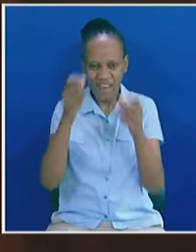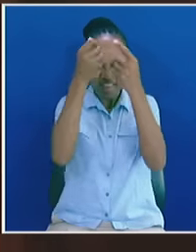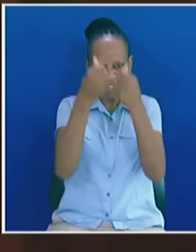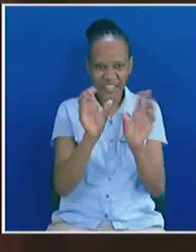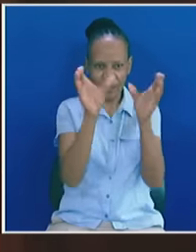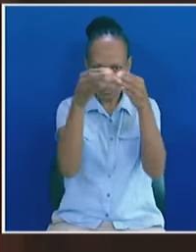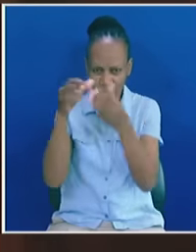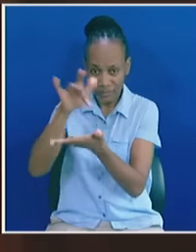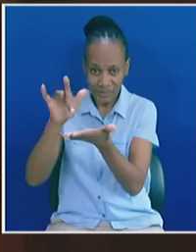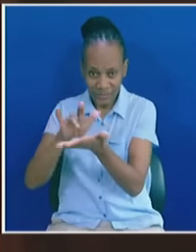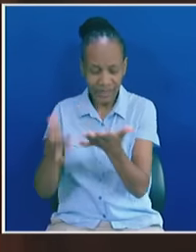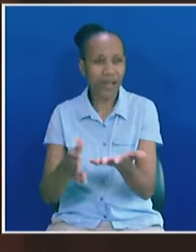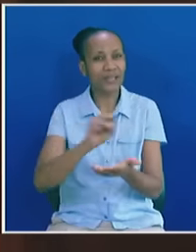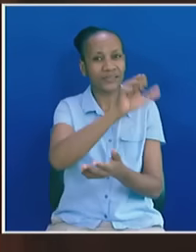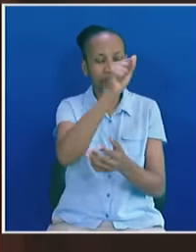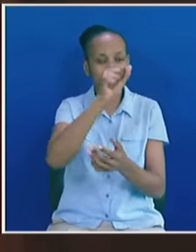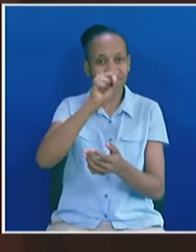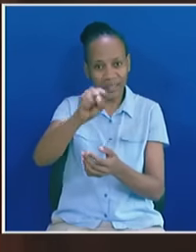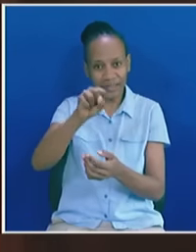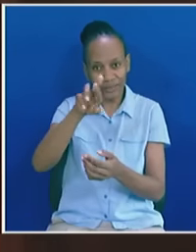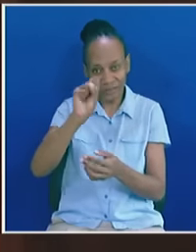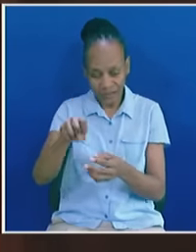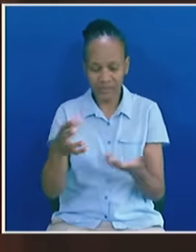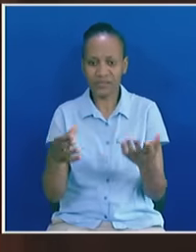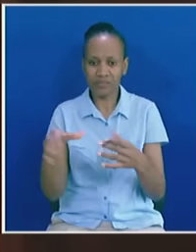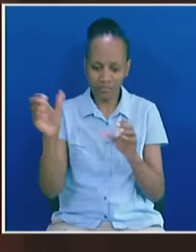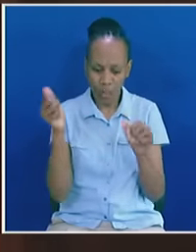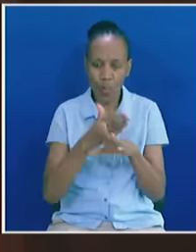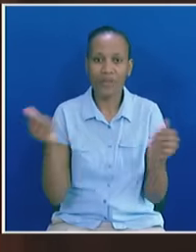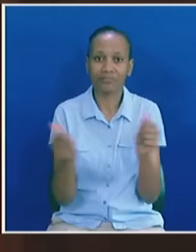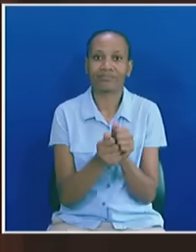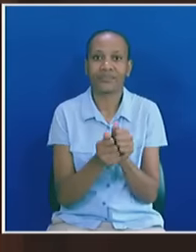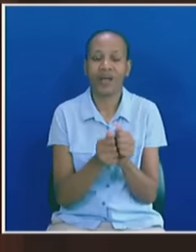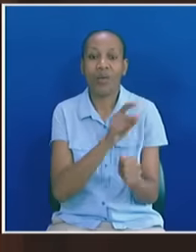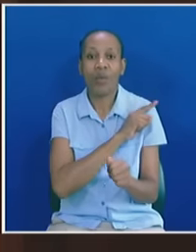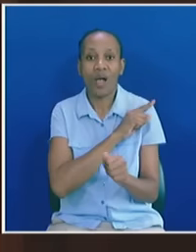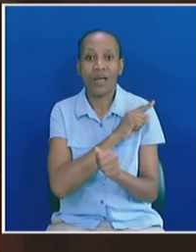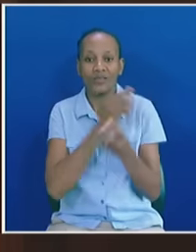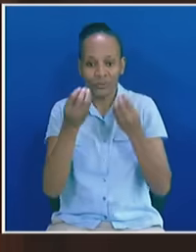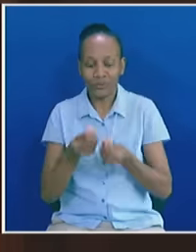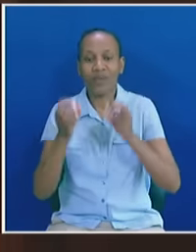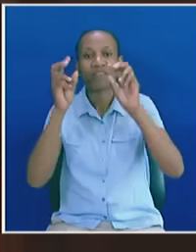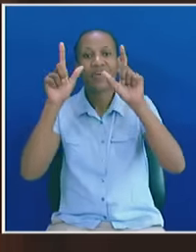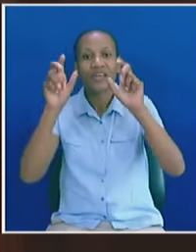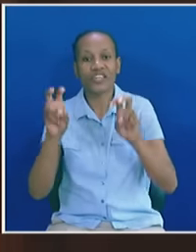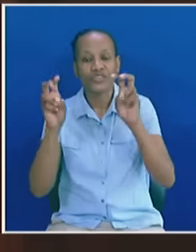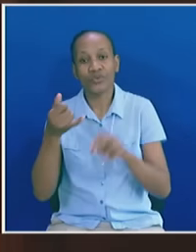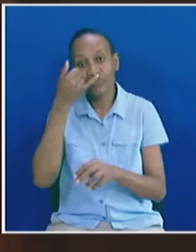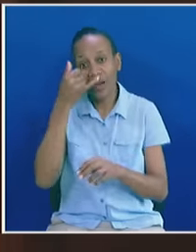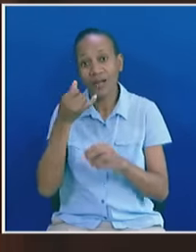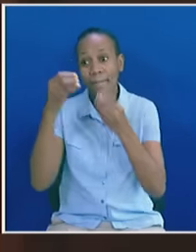Intelligence Center, the South African Revenue Service in efforts to target the so-called high flyers within the illegal drug